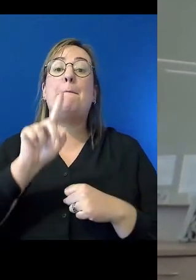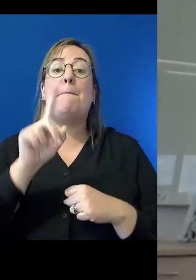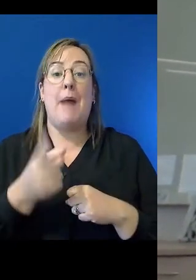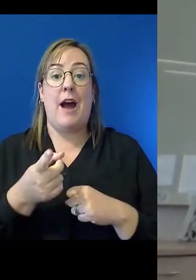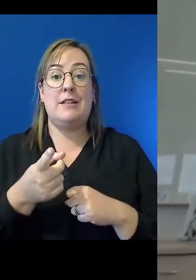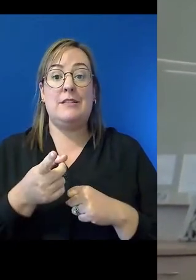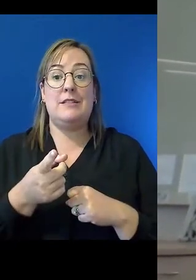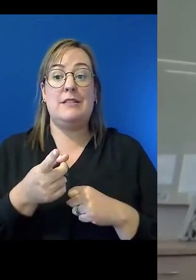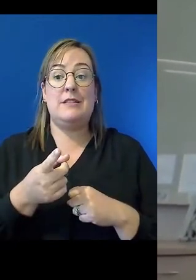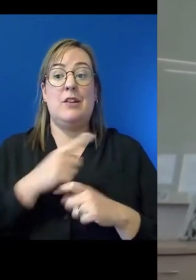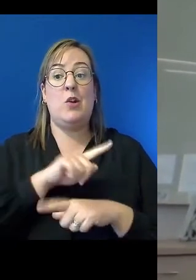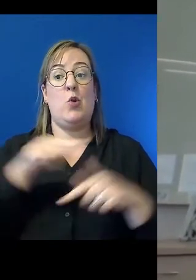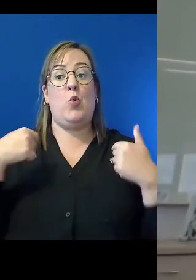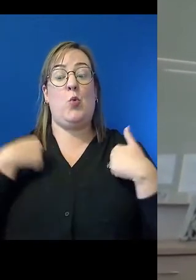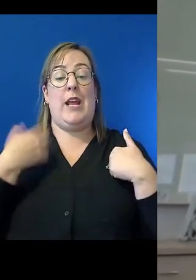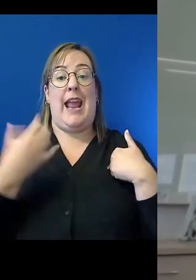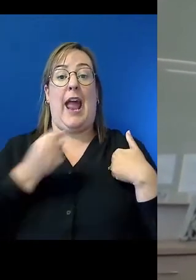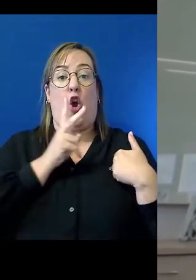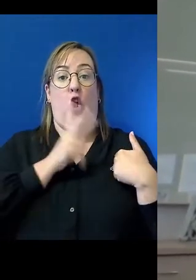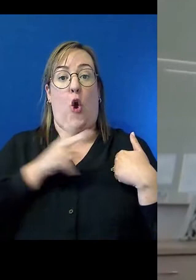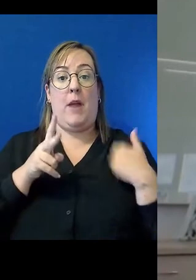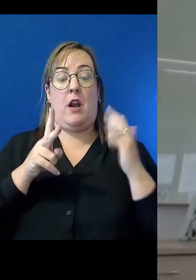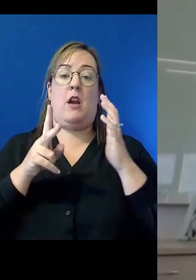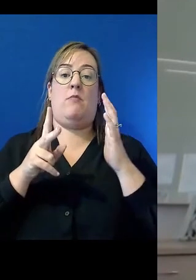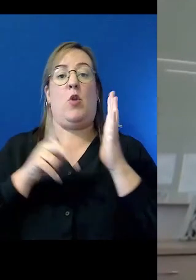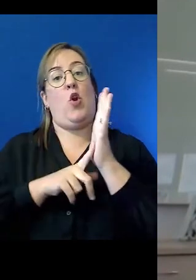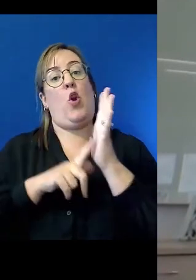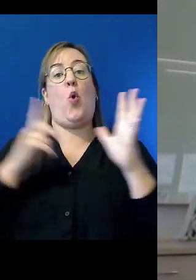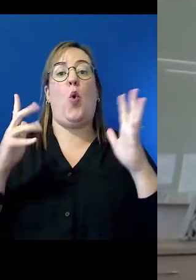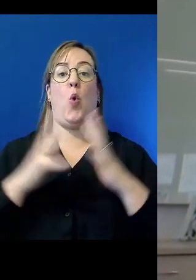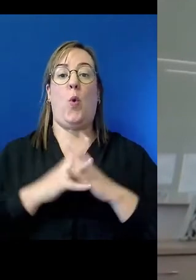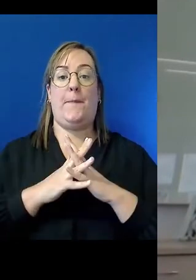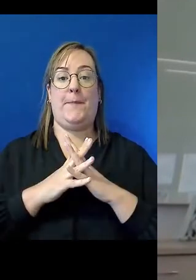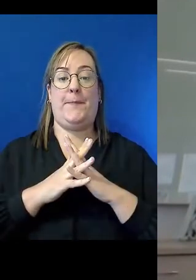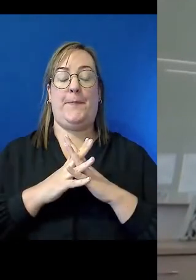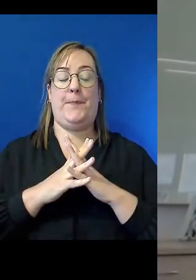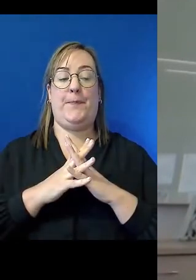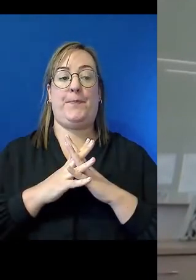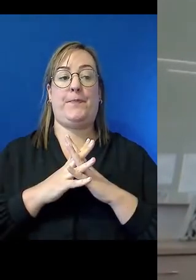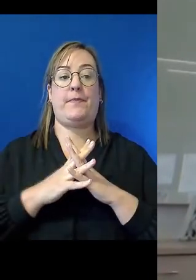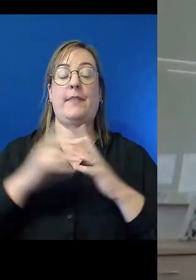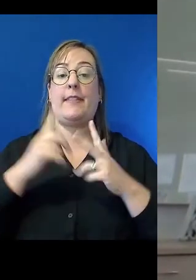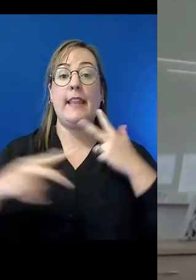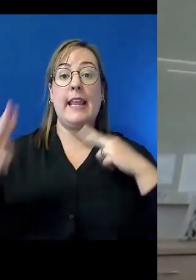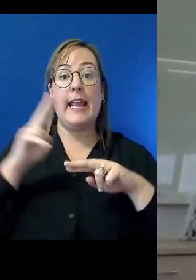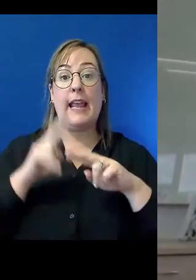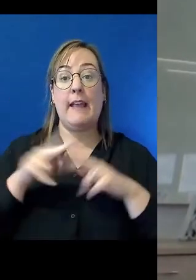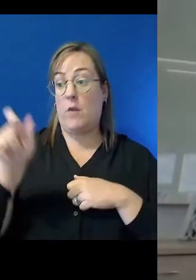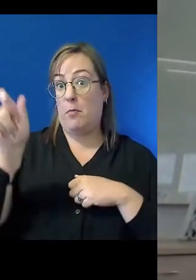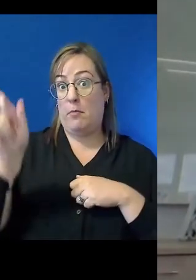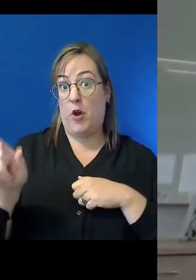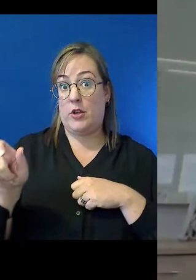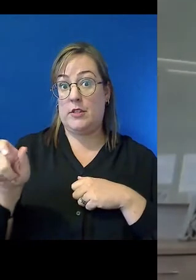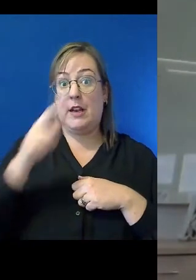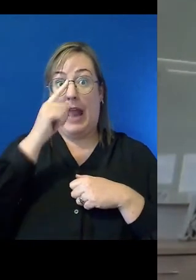officers that common law right of discretion. And if a person who was eligible to be referred